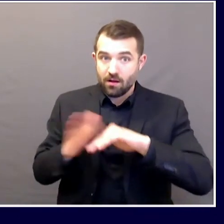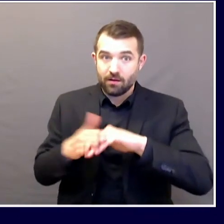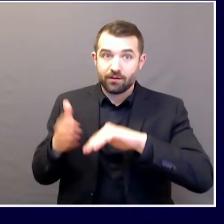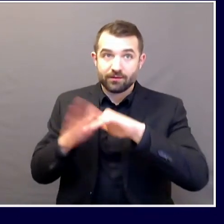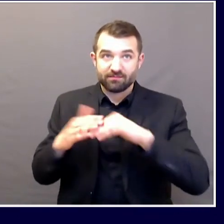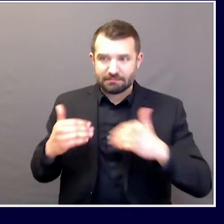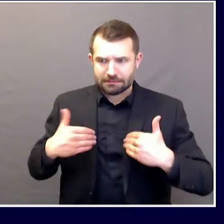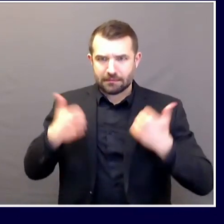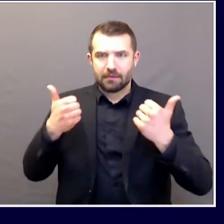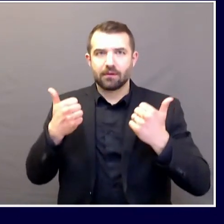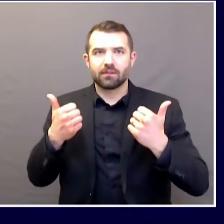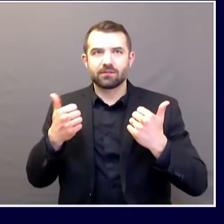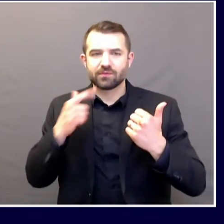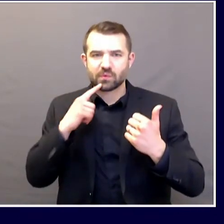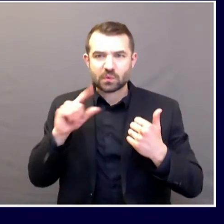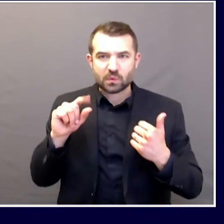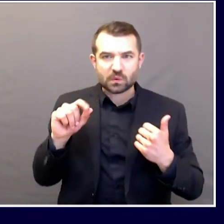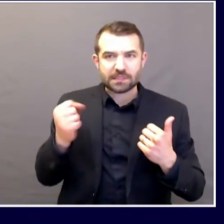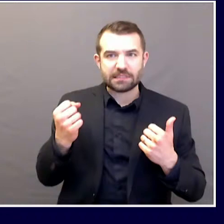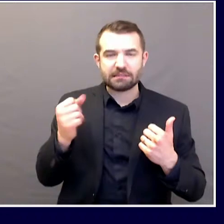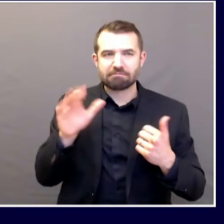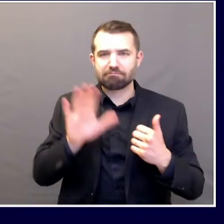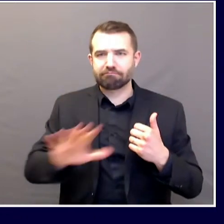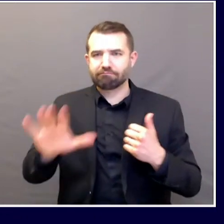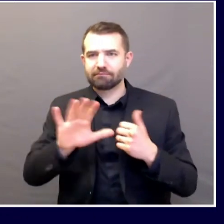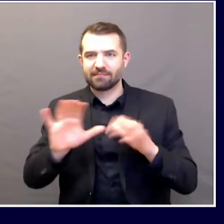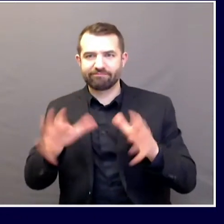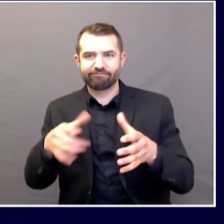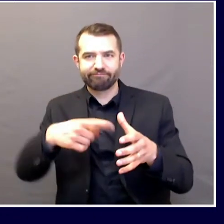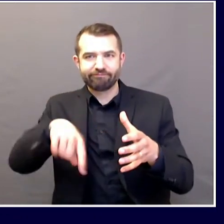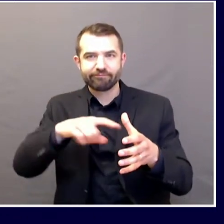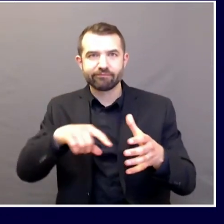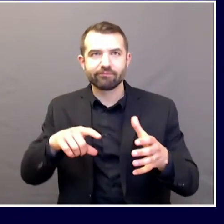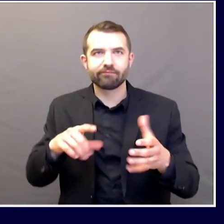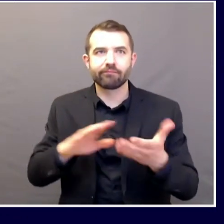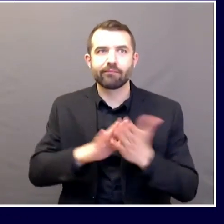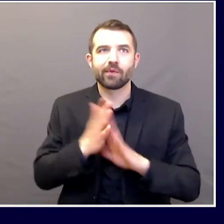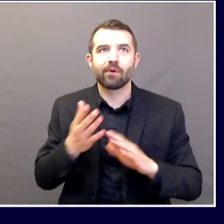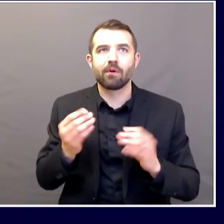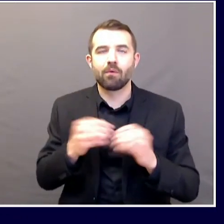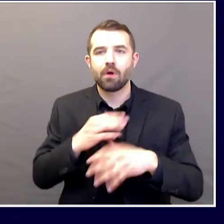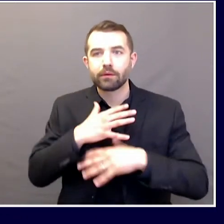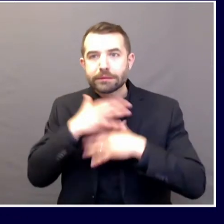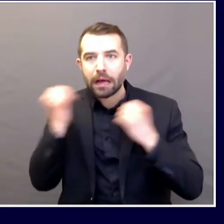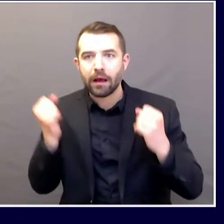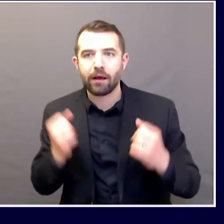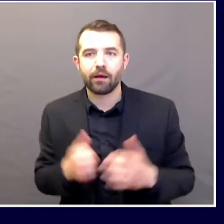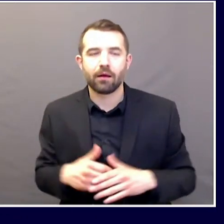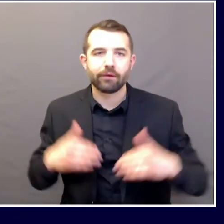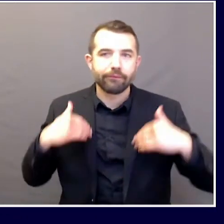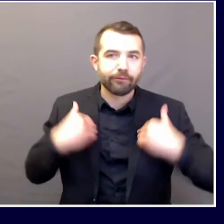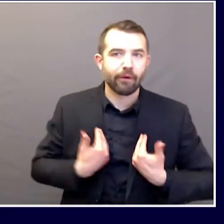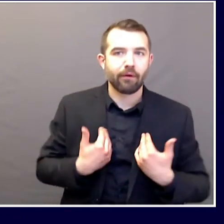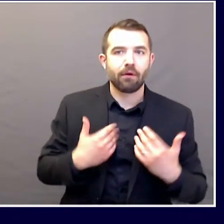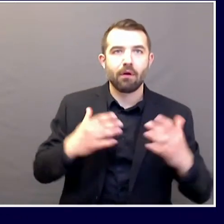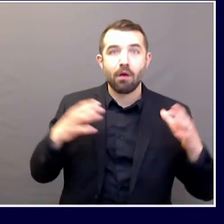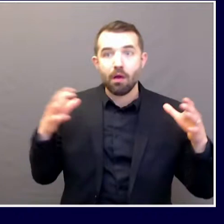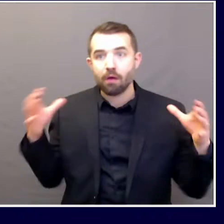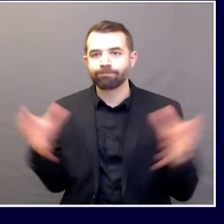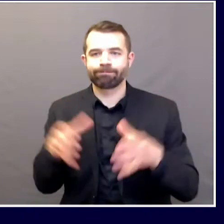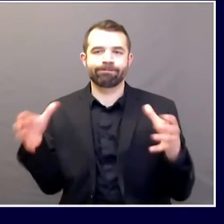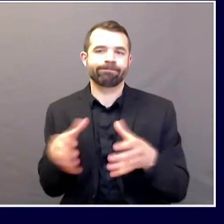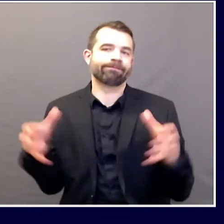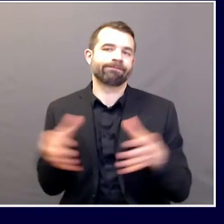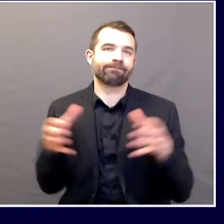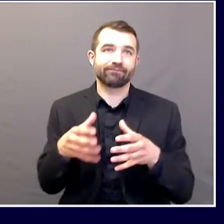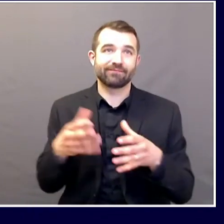setting in, that younger folks are gathering in the small groups that we saw and worried about back in October, November,